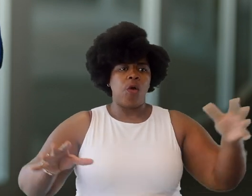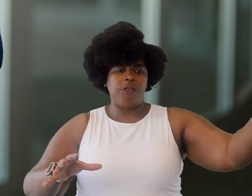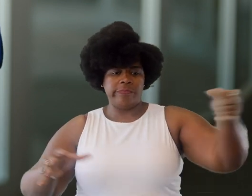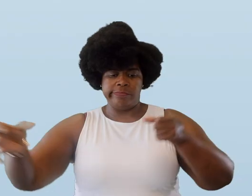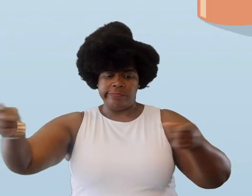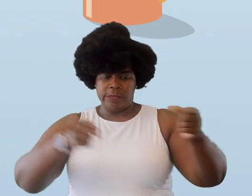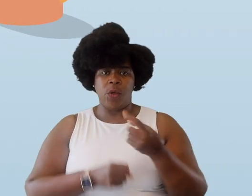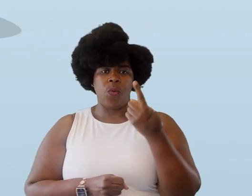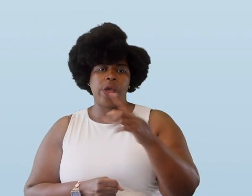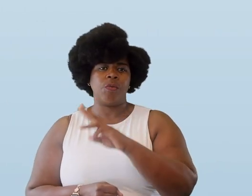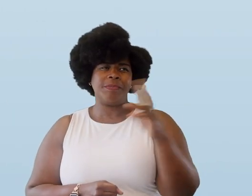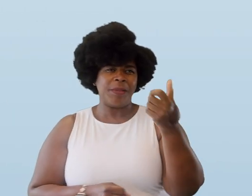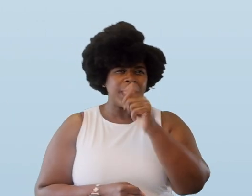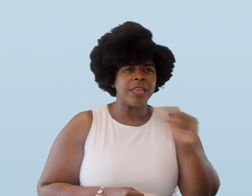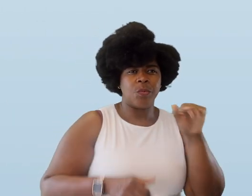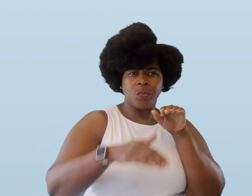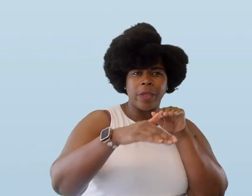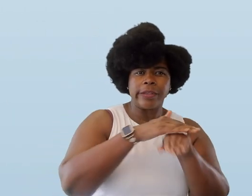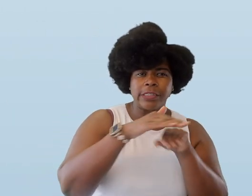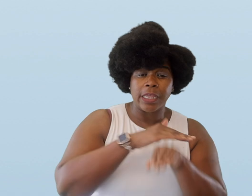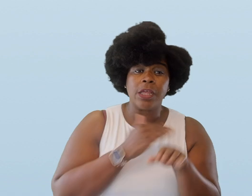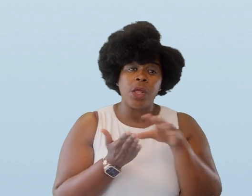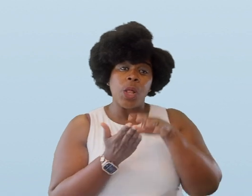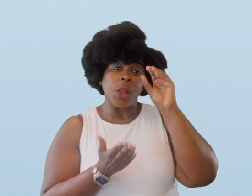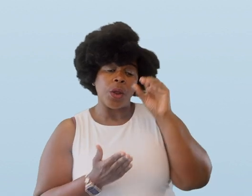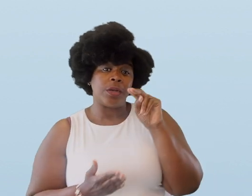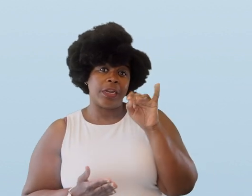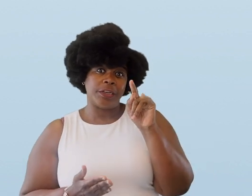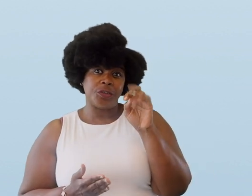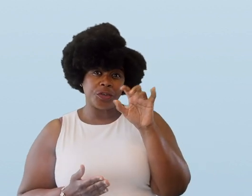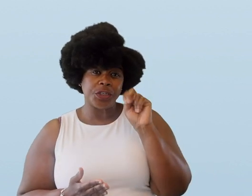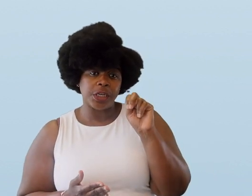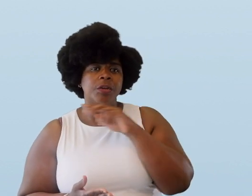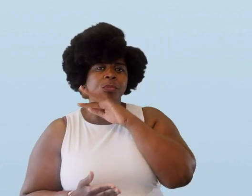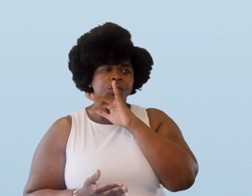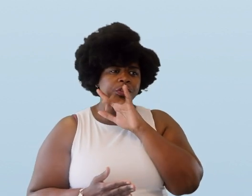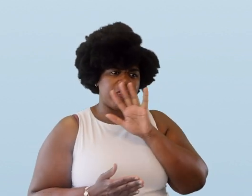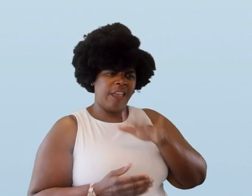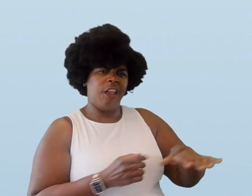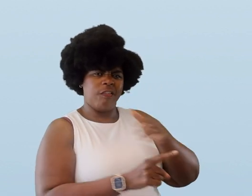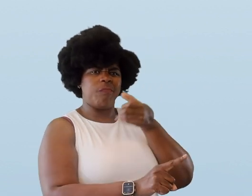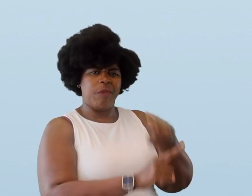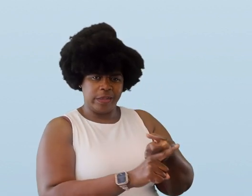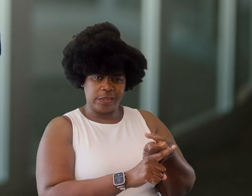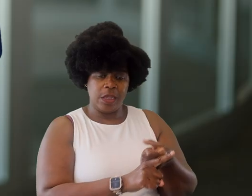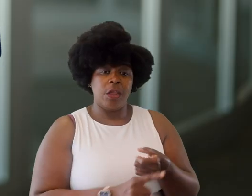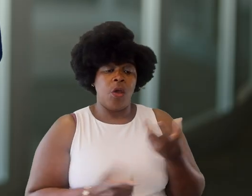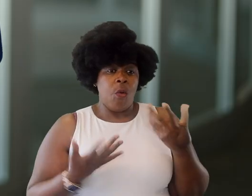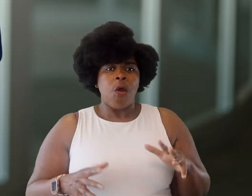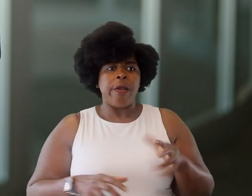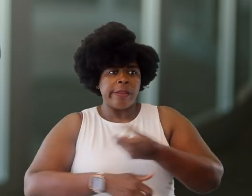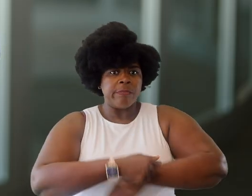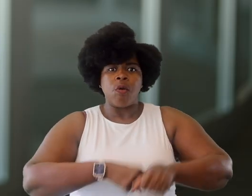multiple sources into a single website that anyone can access to learn about how nitrogen pollution affects their area.